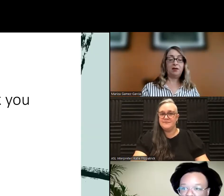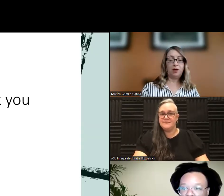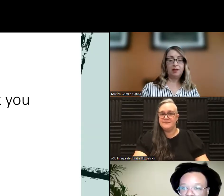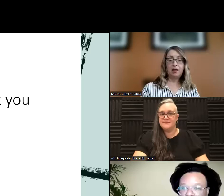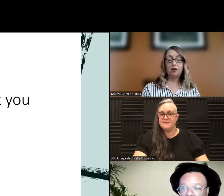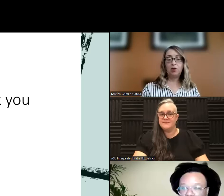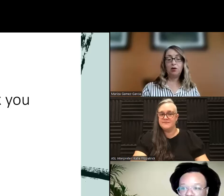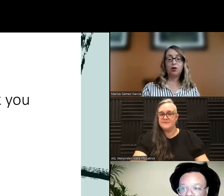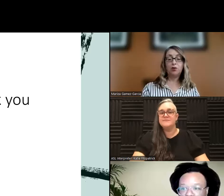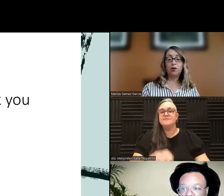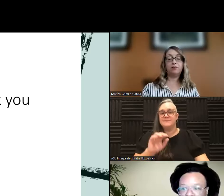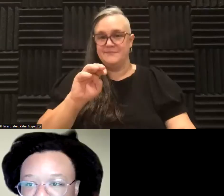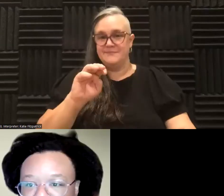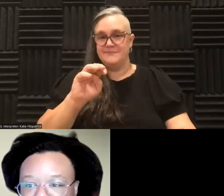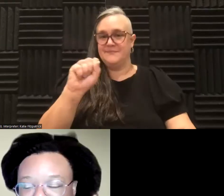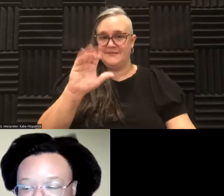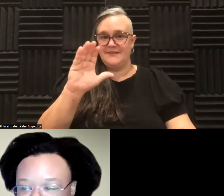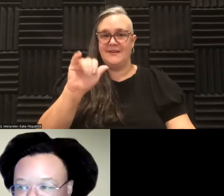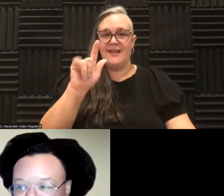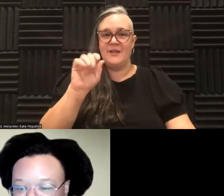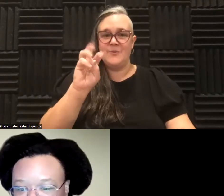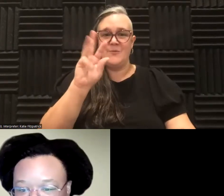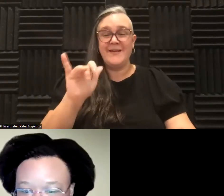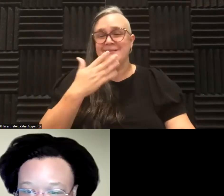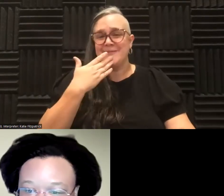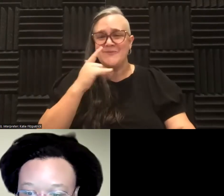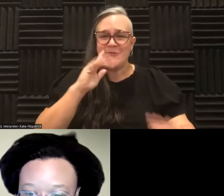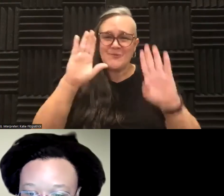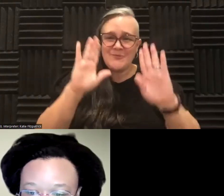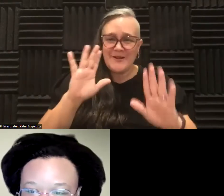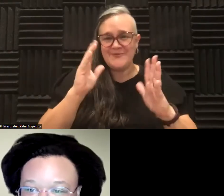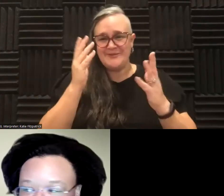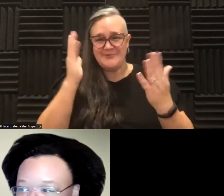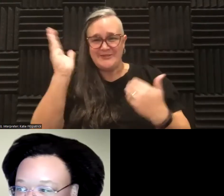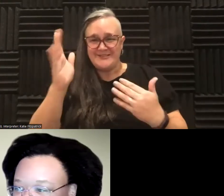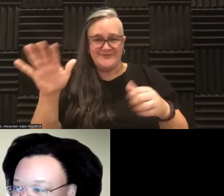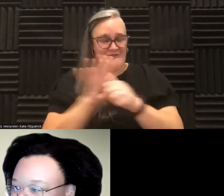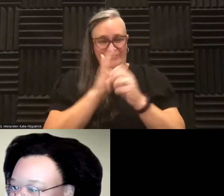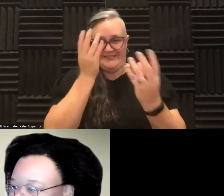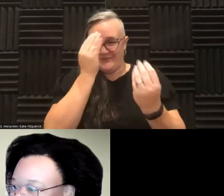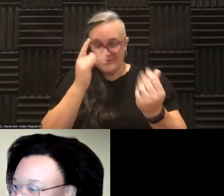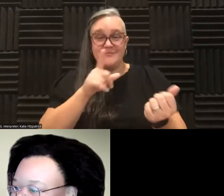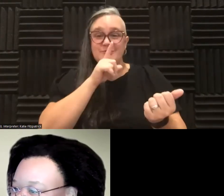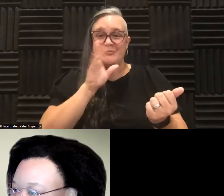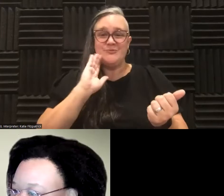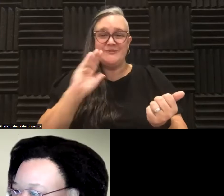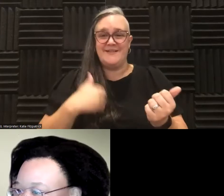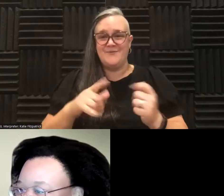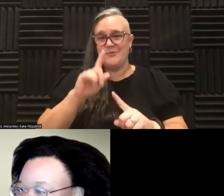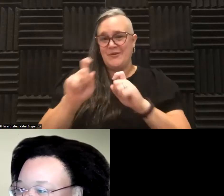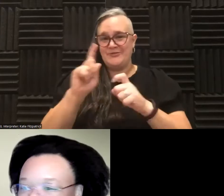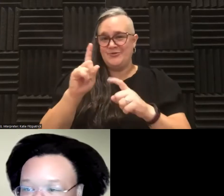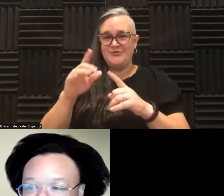Ms. Calloway, thank you for your wonderful and informative presentation. I'm sure we will have questions for you at the end of the